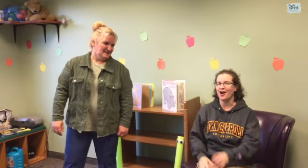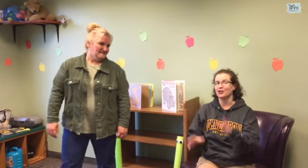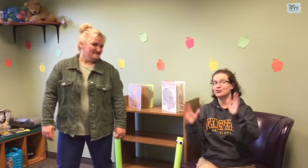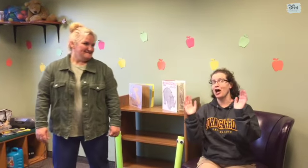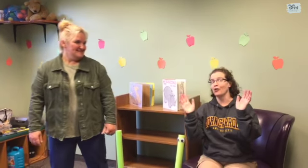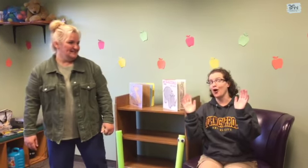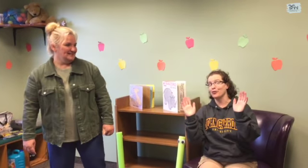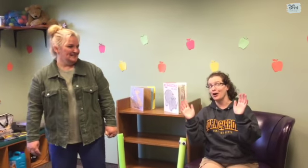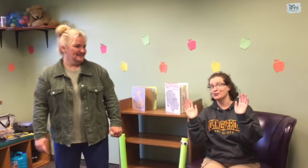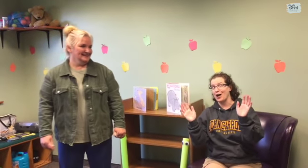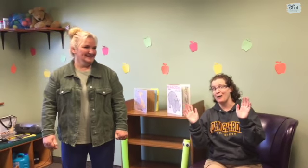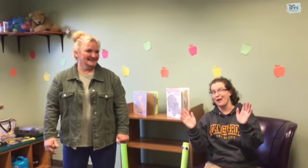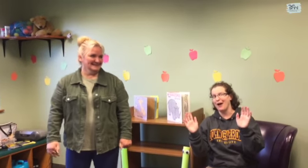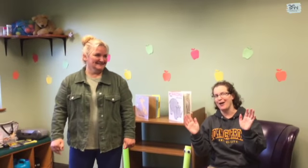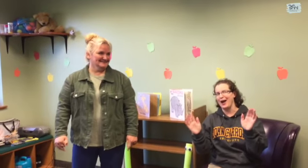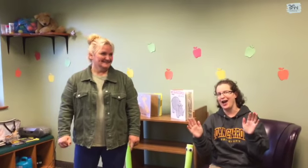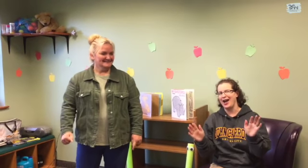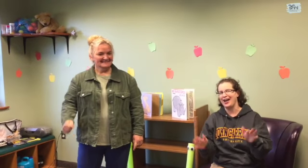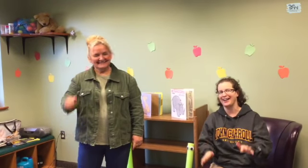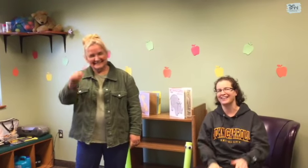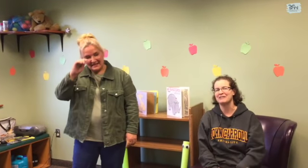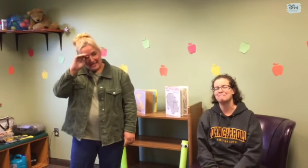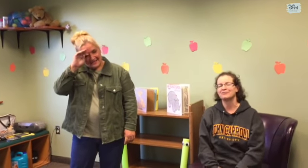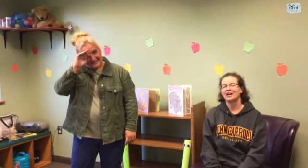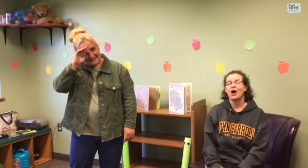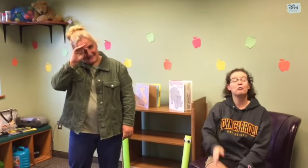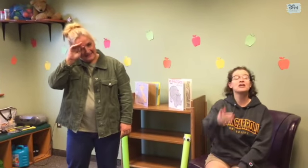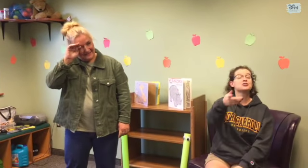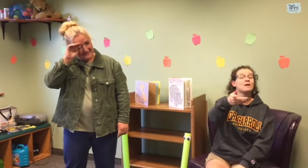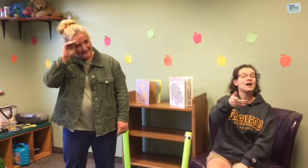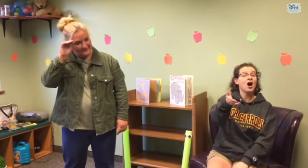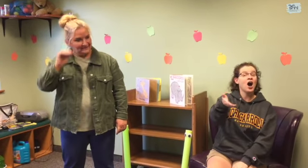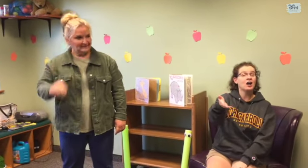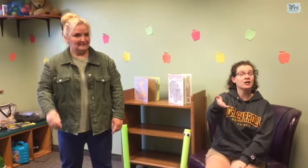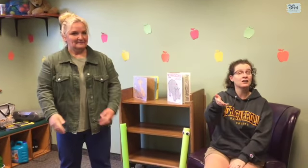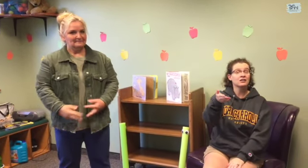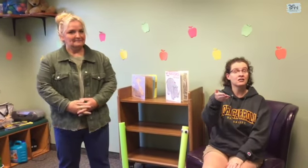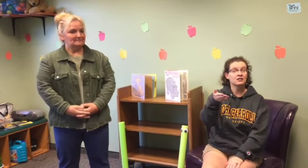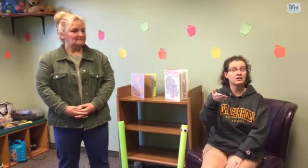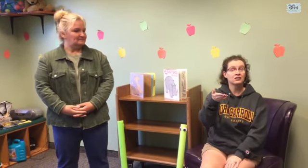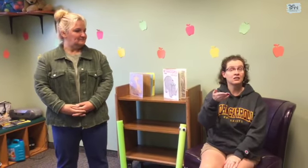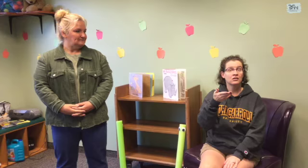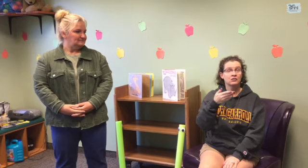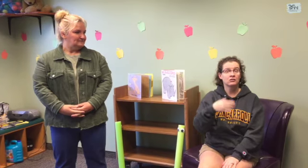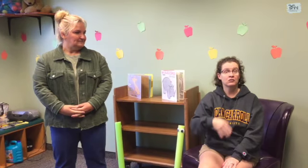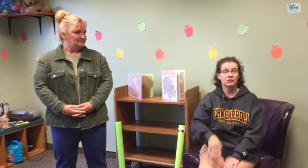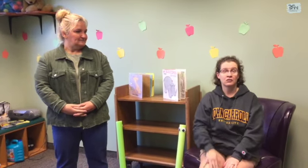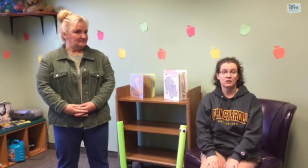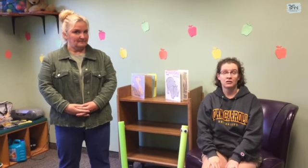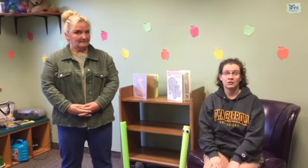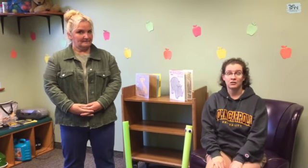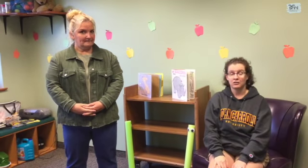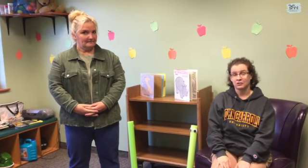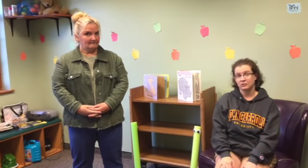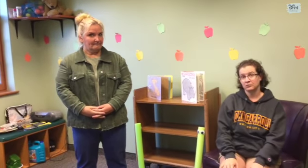we are Children of the Plumber. Yay! Which we are.